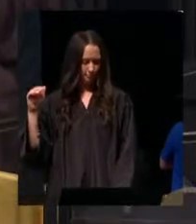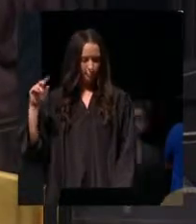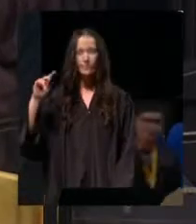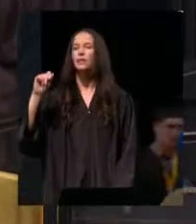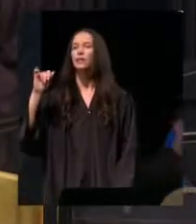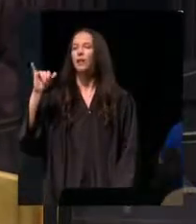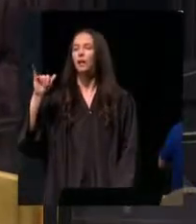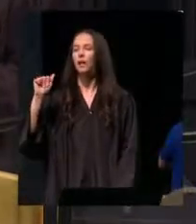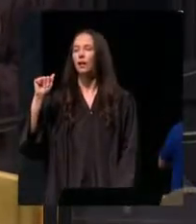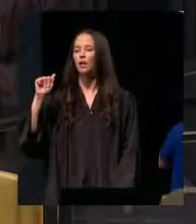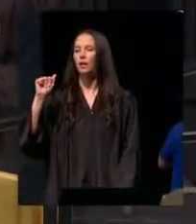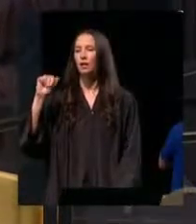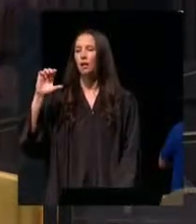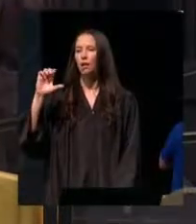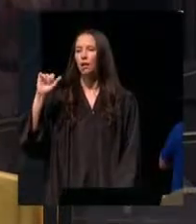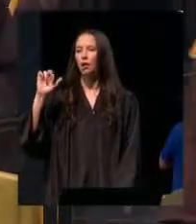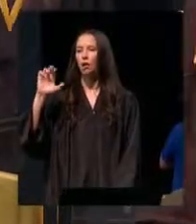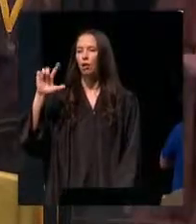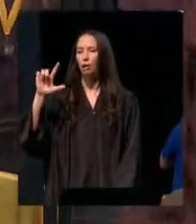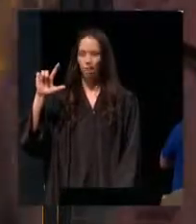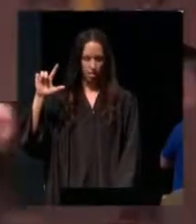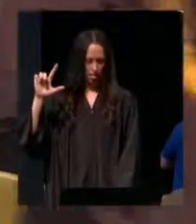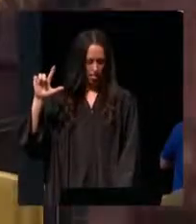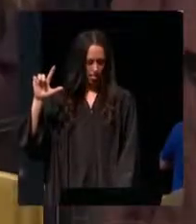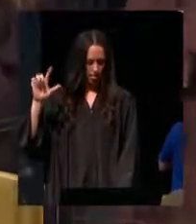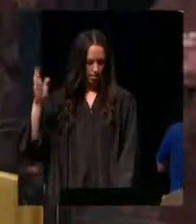Naya Carl.